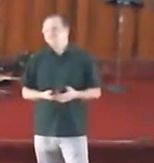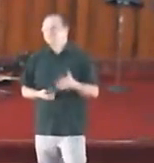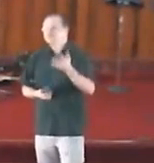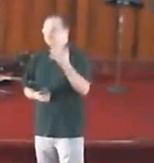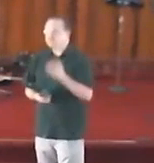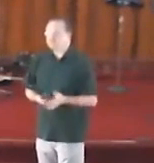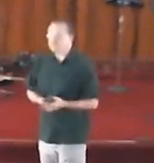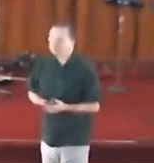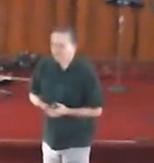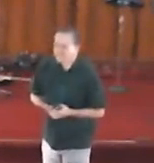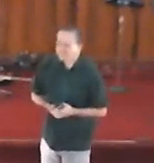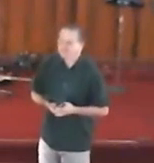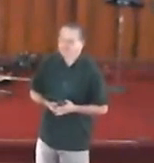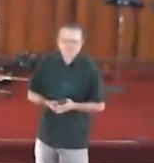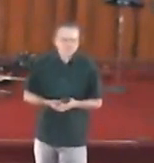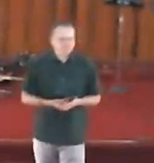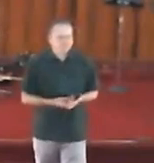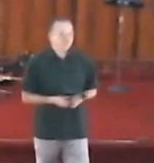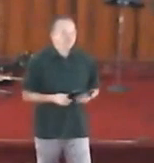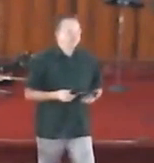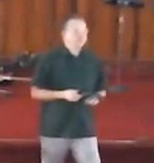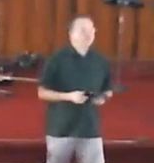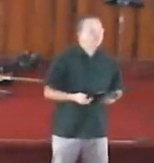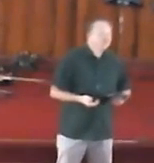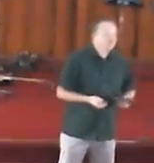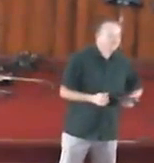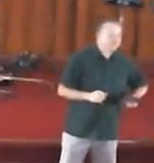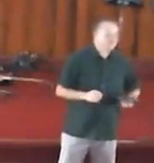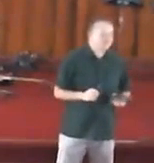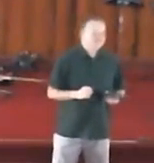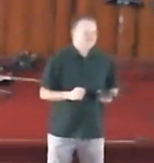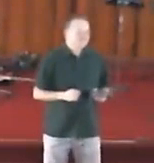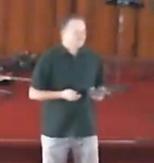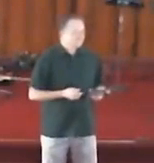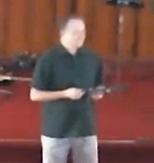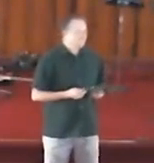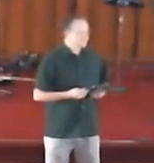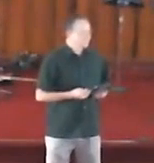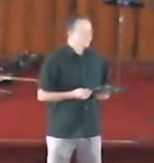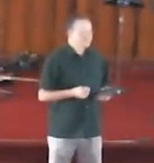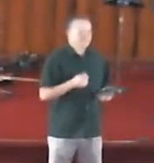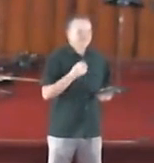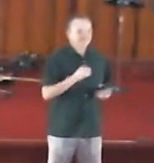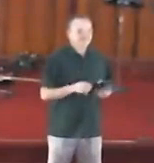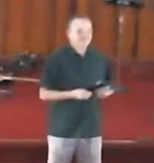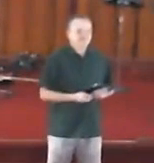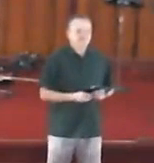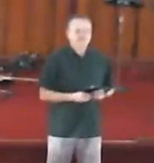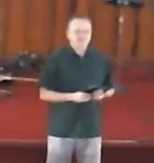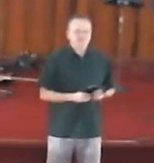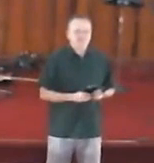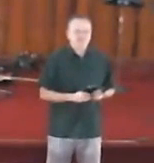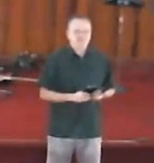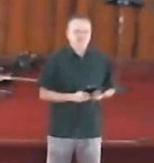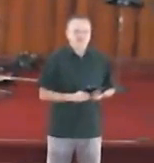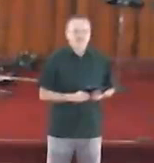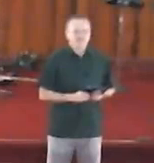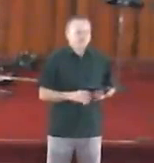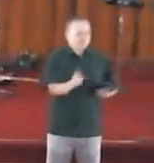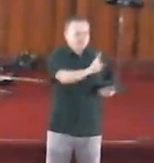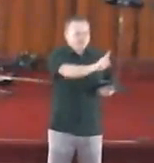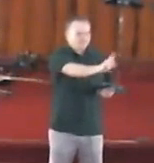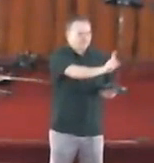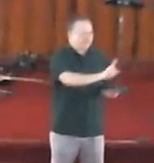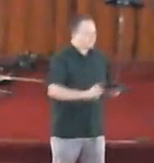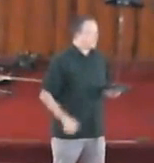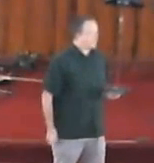sí, Jesús fue un buen maestro. Fue muy sabio, un buen hombre. Jesus was a good teacher. He was a good man. He was very wise. Pero